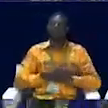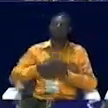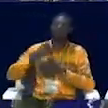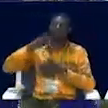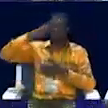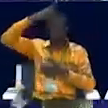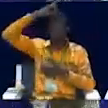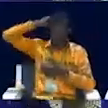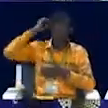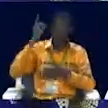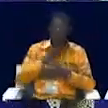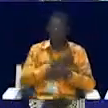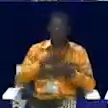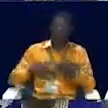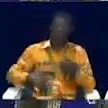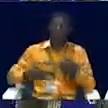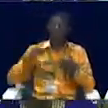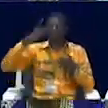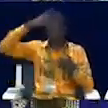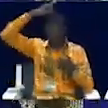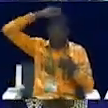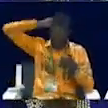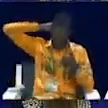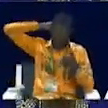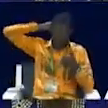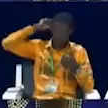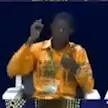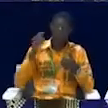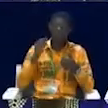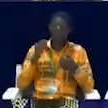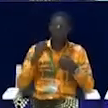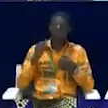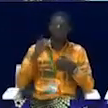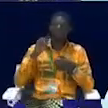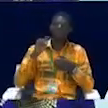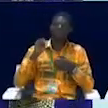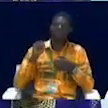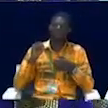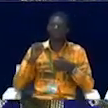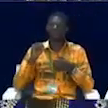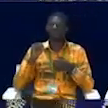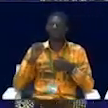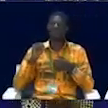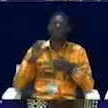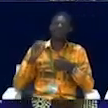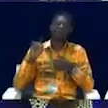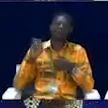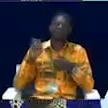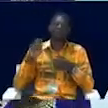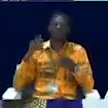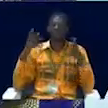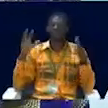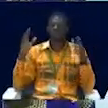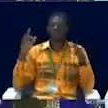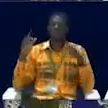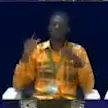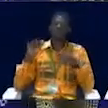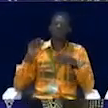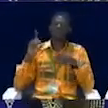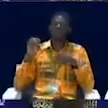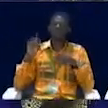Daniel. Daniel, Irioluwa, Popefoluwa,